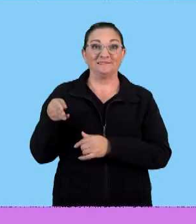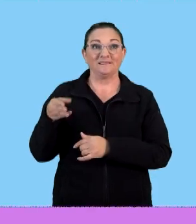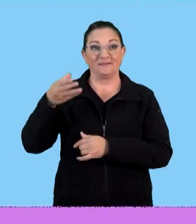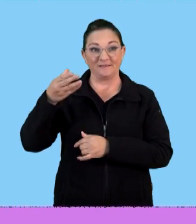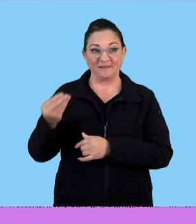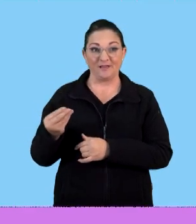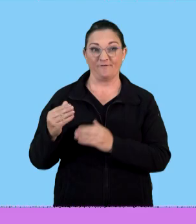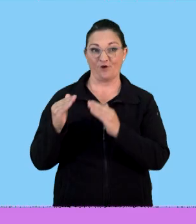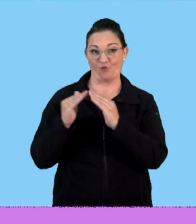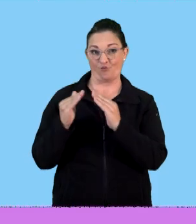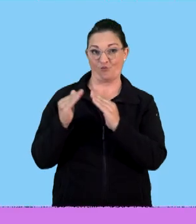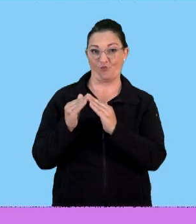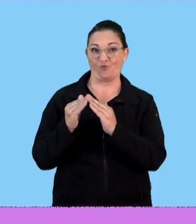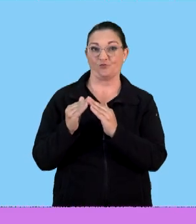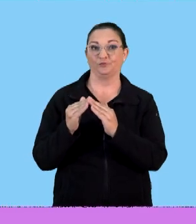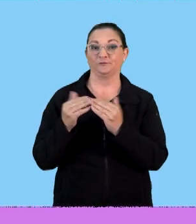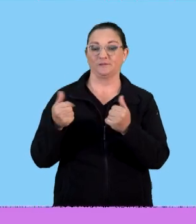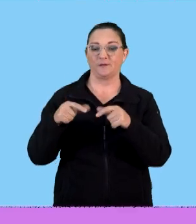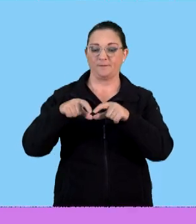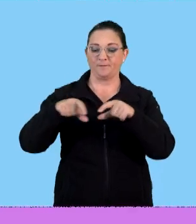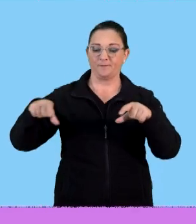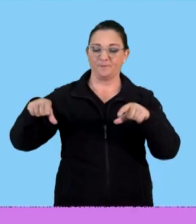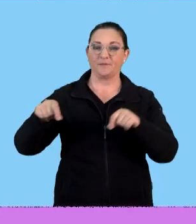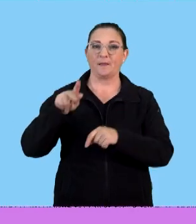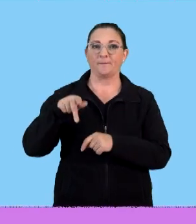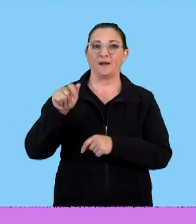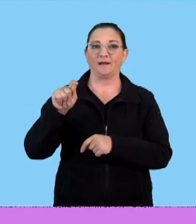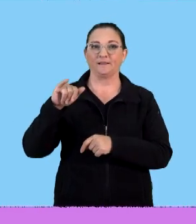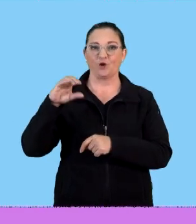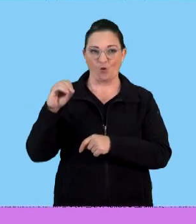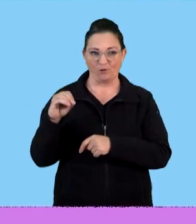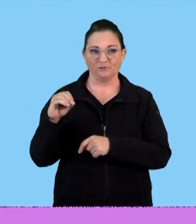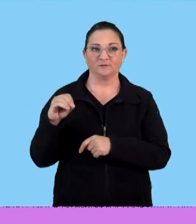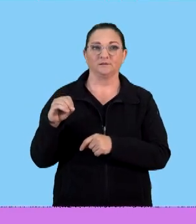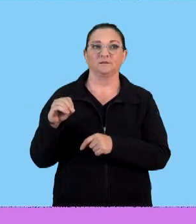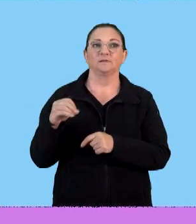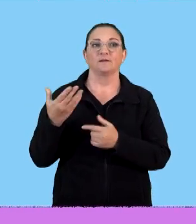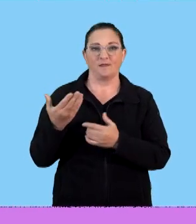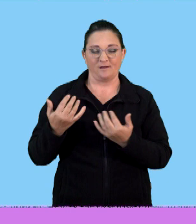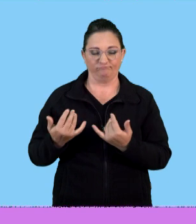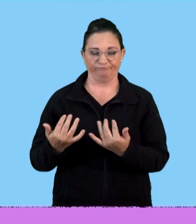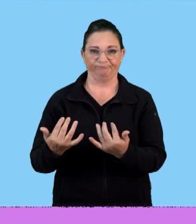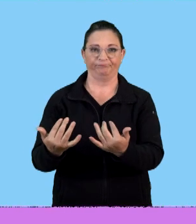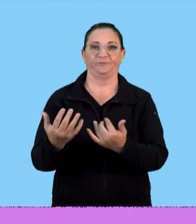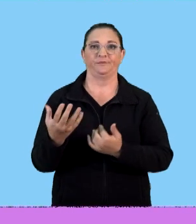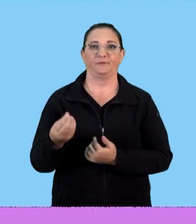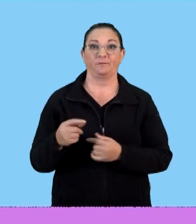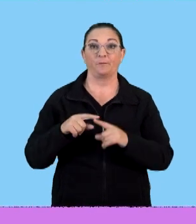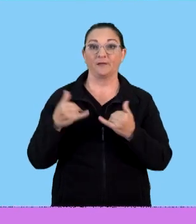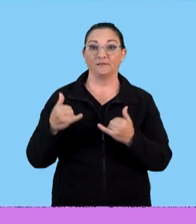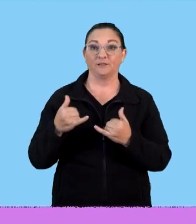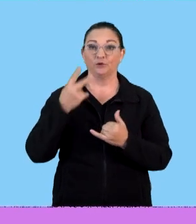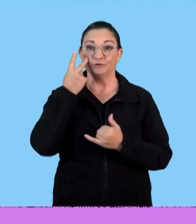Okay, so there we can see is the backyard and there's the patio as well as the lawn. Then it says